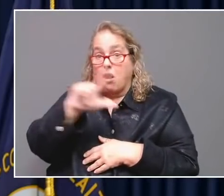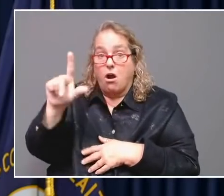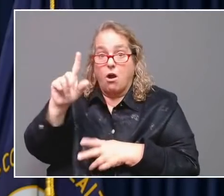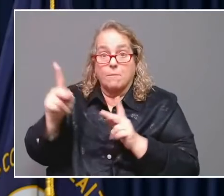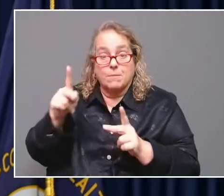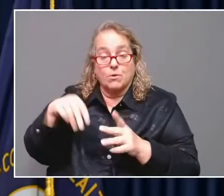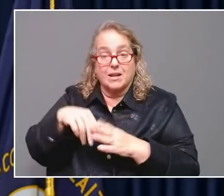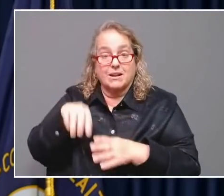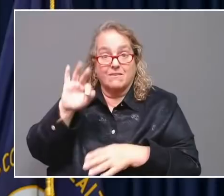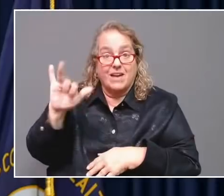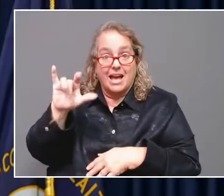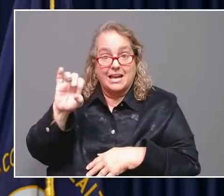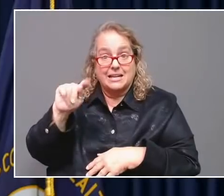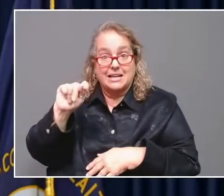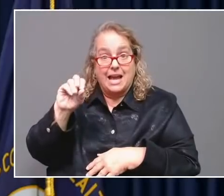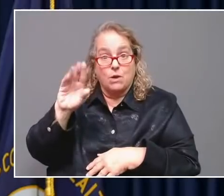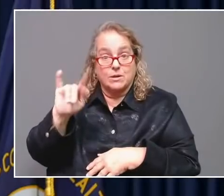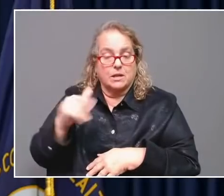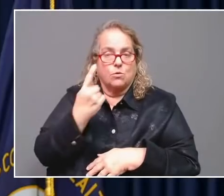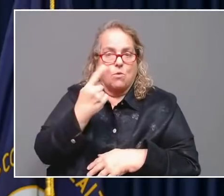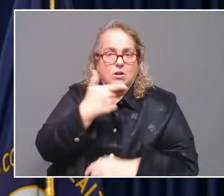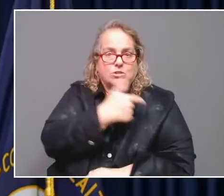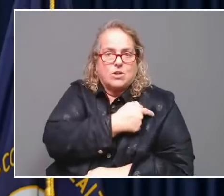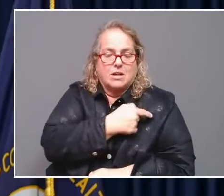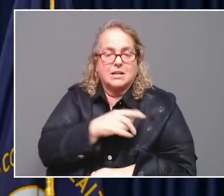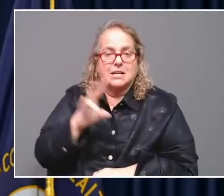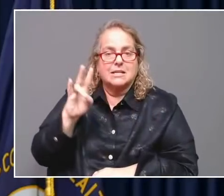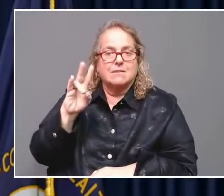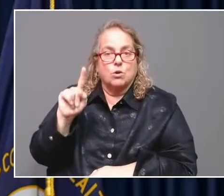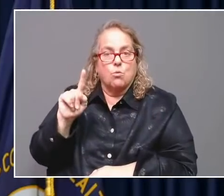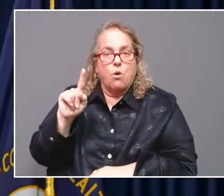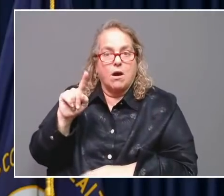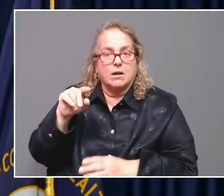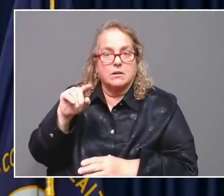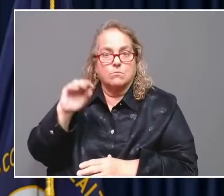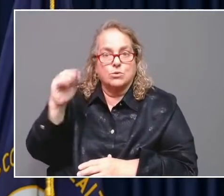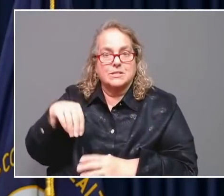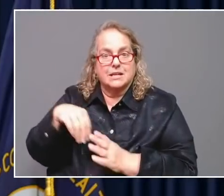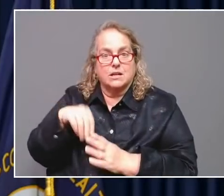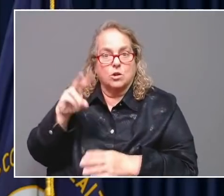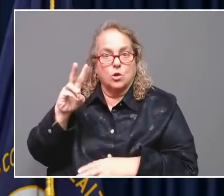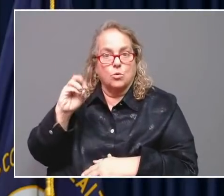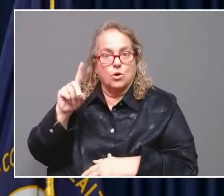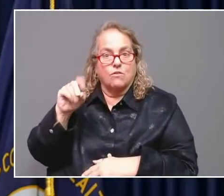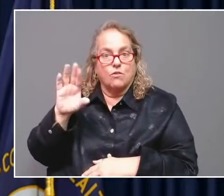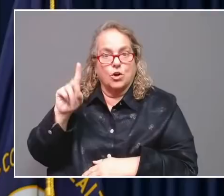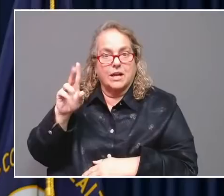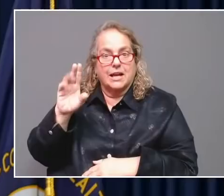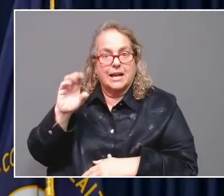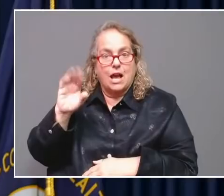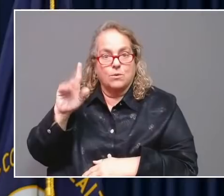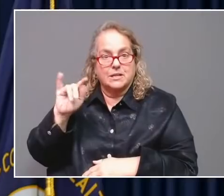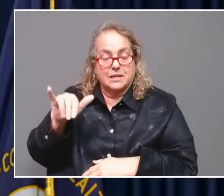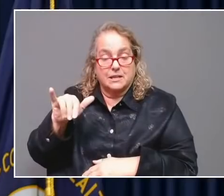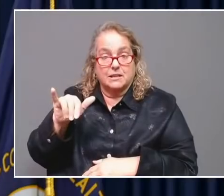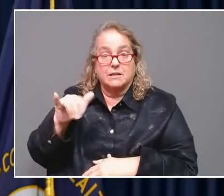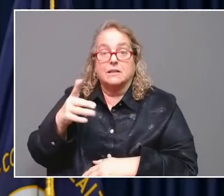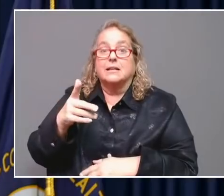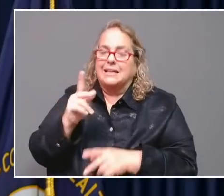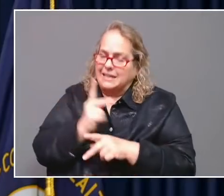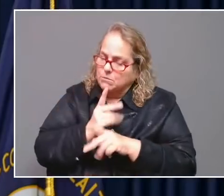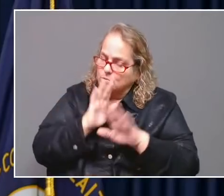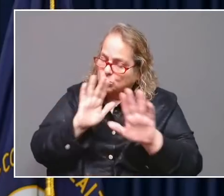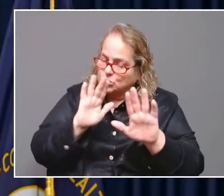one shot. 71% in Woodford County. I know they're competitive. They want to take over that top spot, so keep pushing. Jefferson